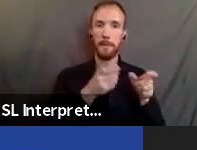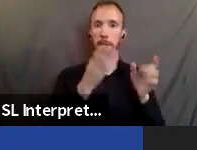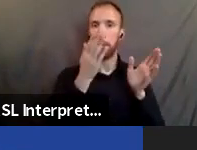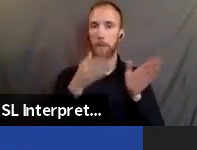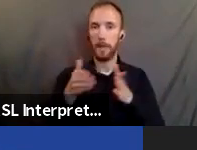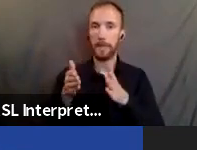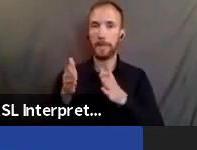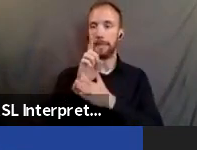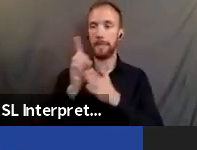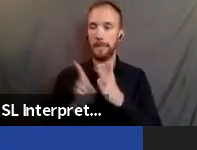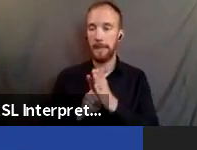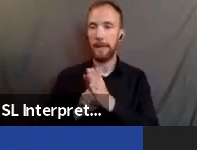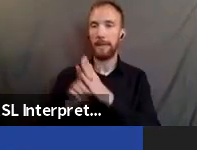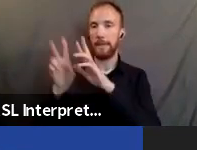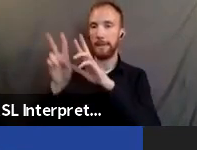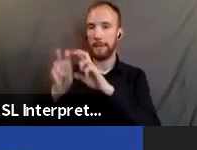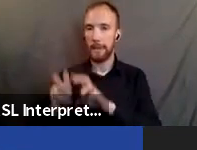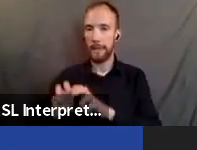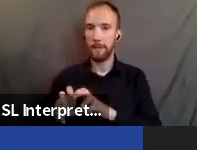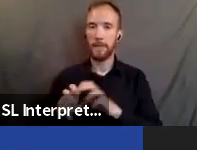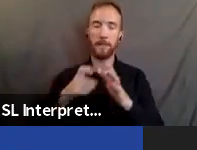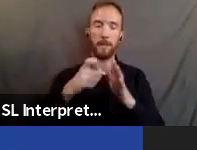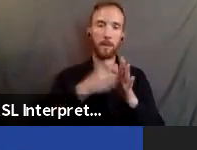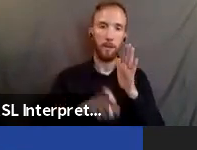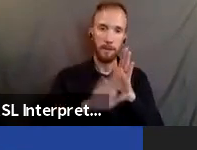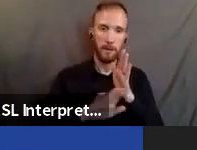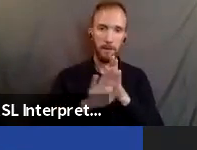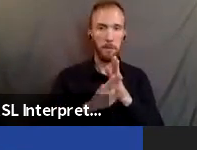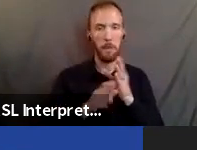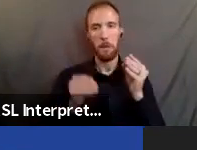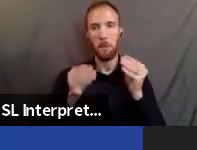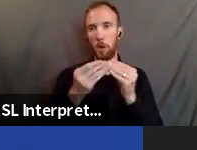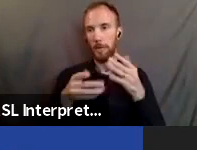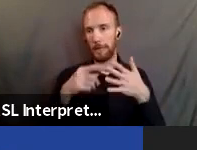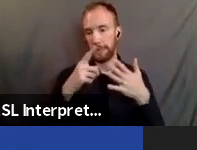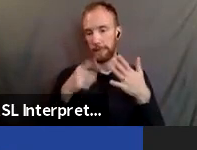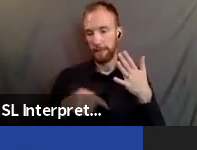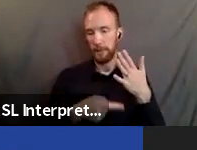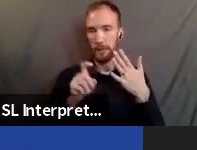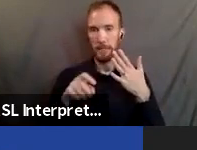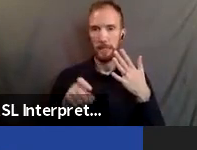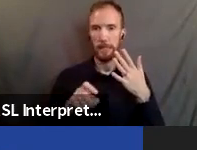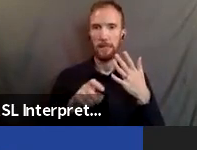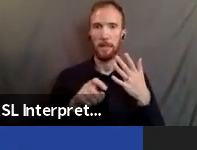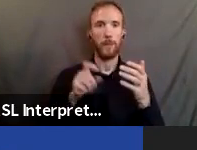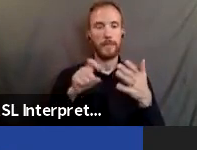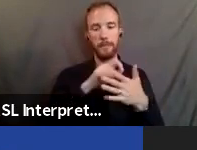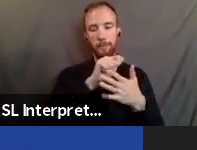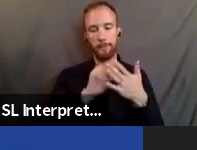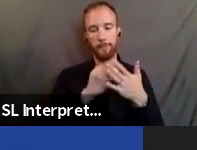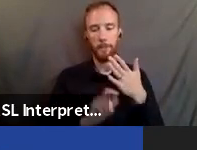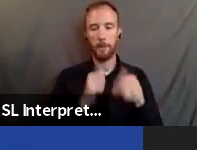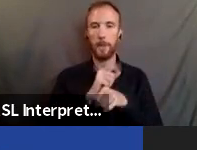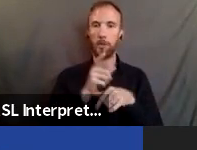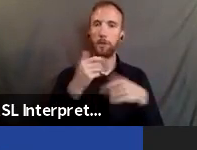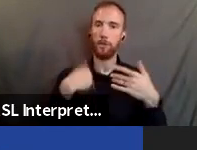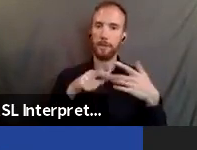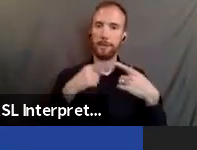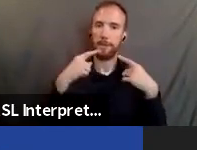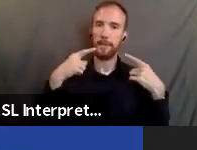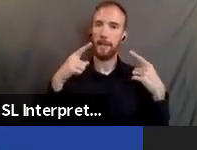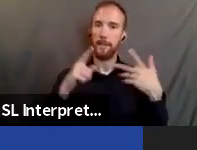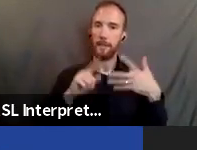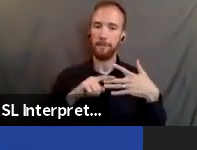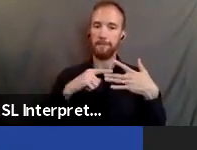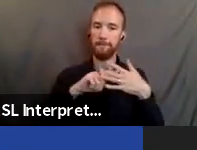facility assessments cost estimating and more all this is needed to successfully implement a capital plan of this size